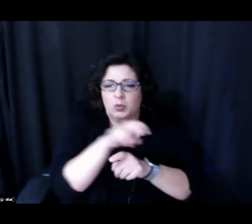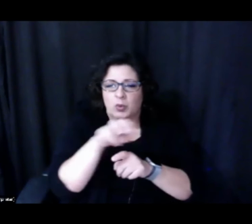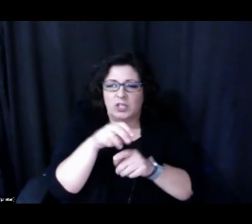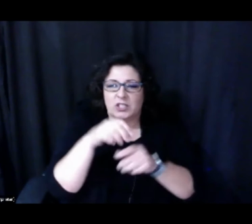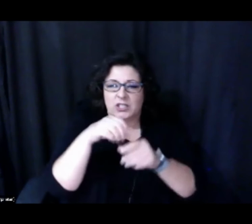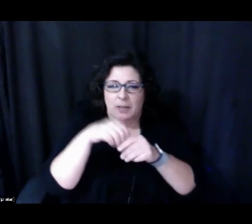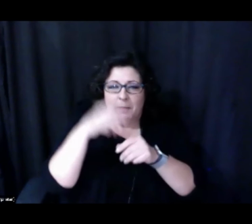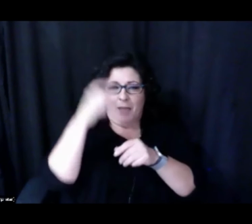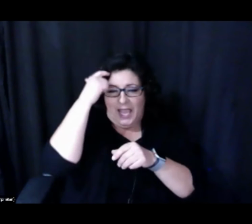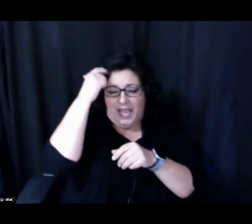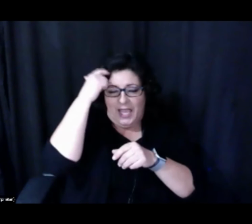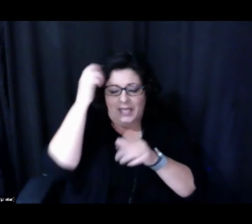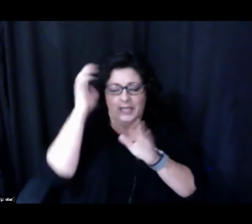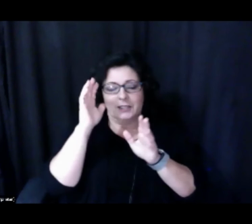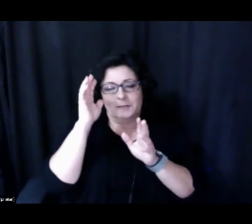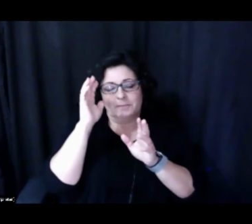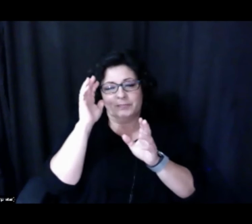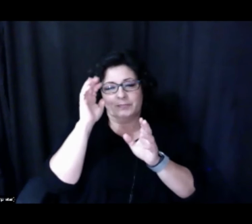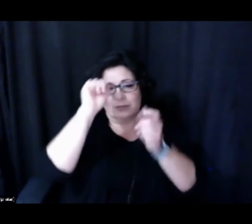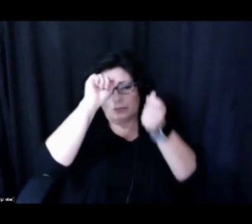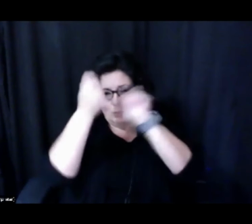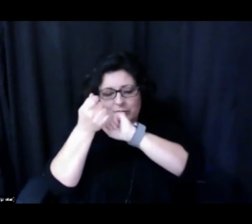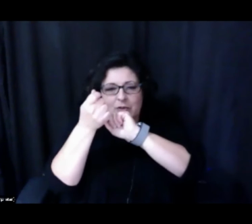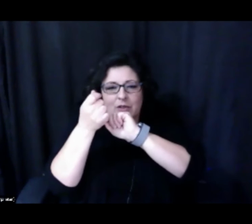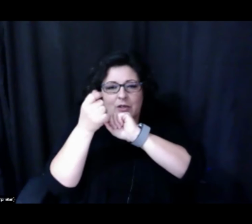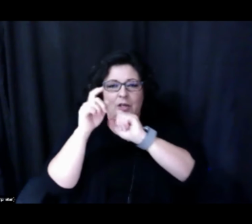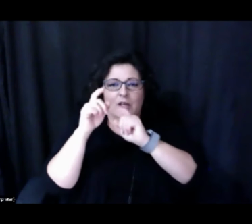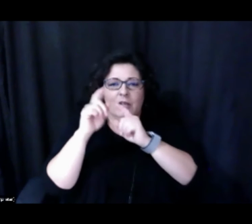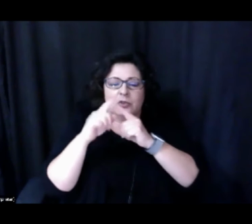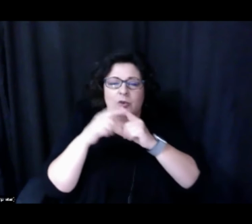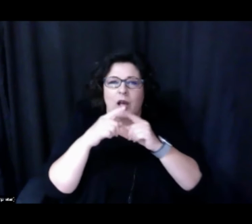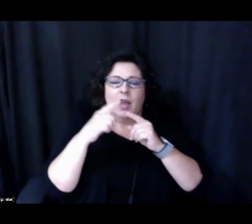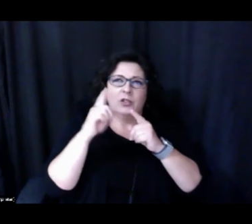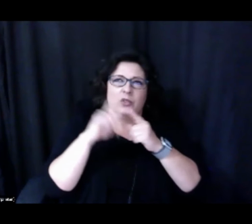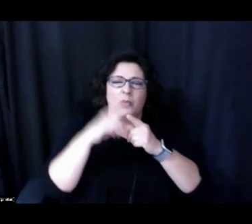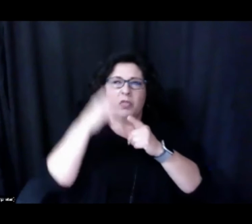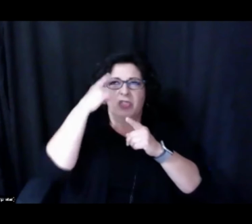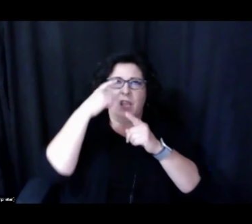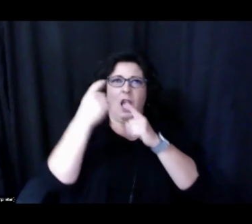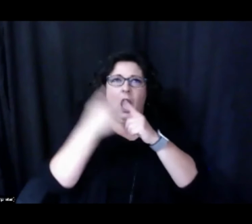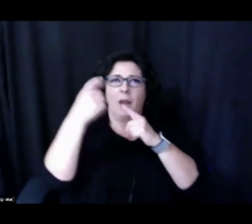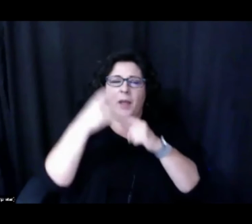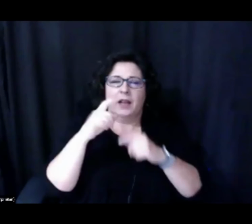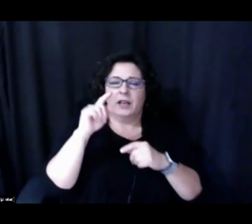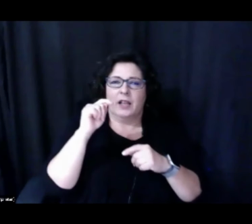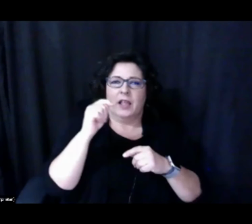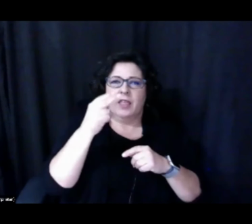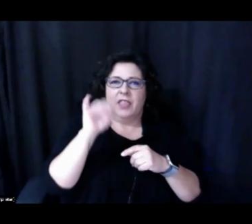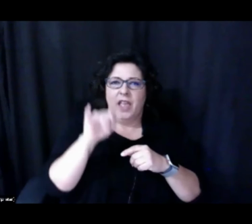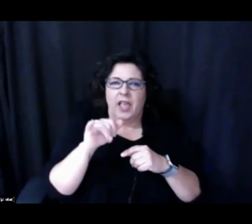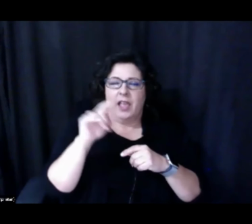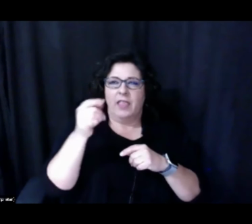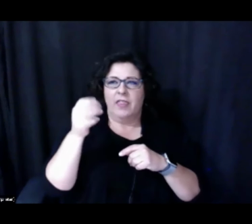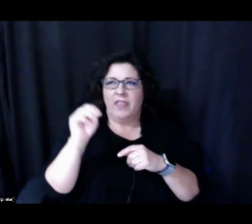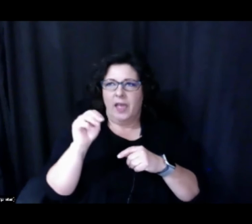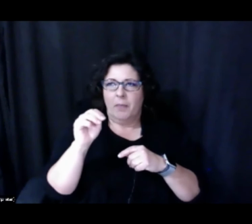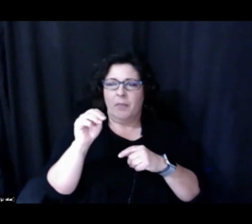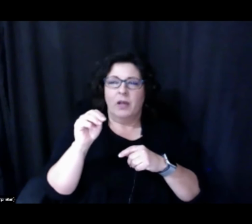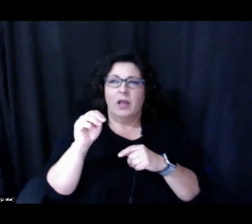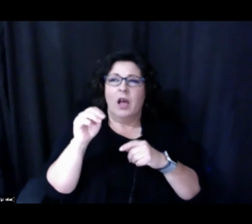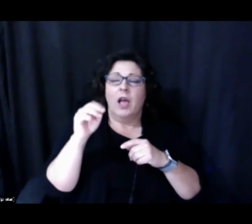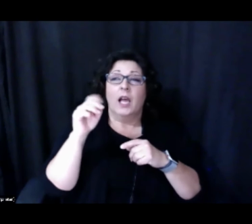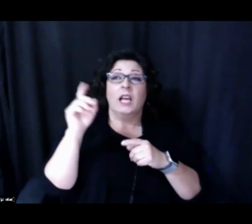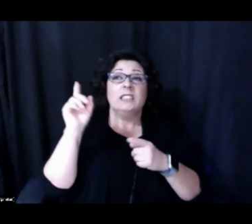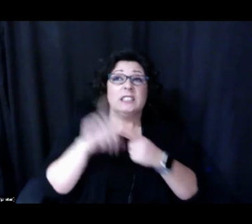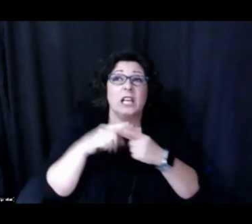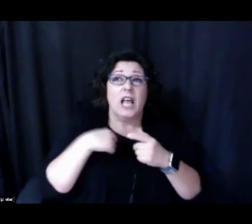head, trying to just default to they, them all the time, unless I specifically know someone's pronouns. So I will